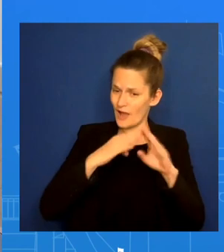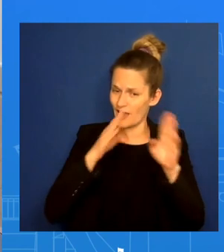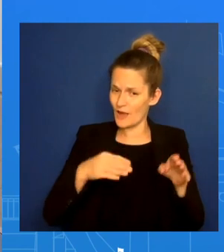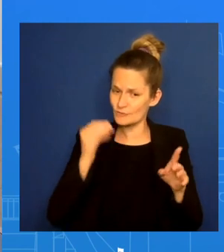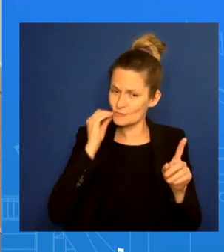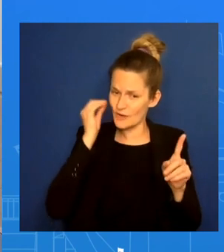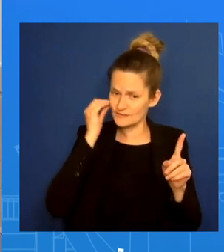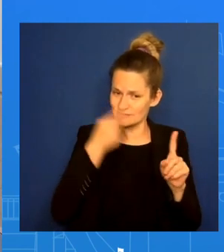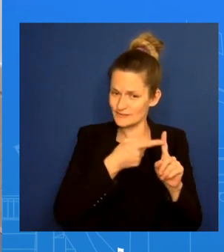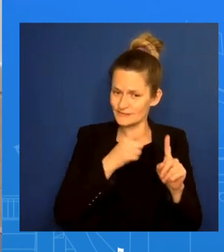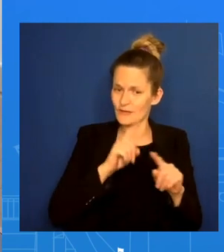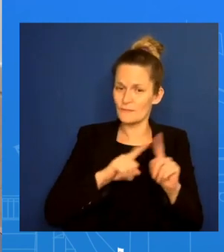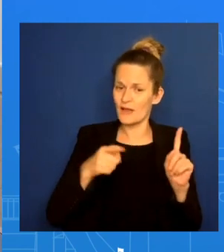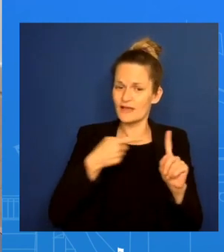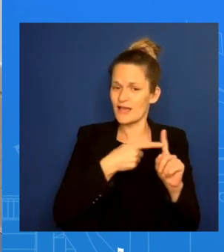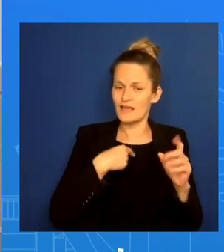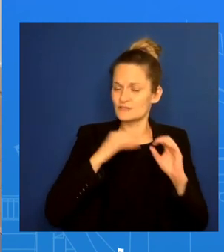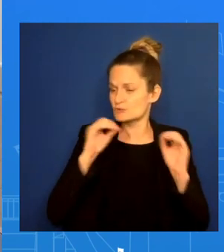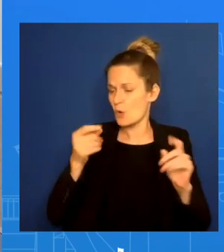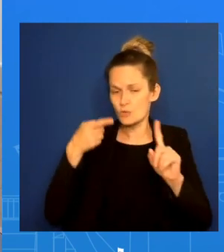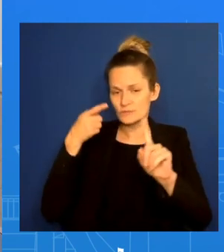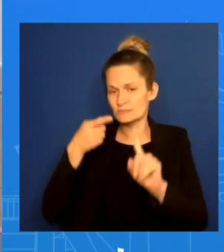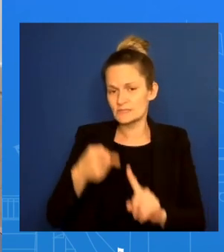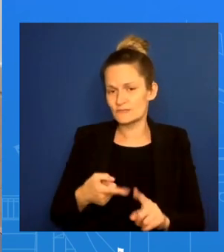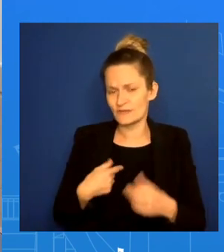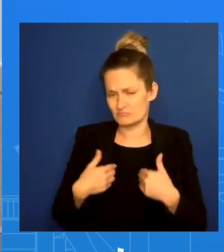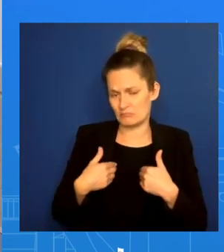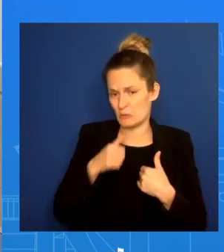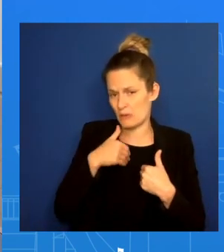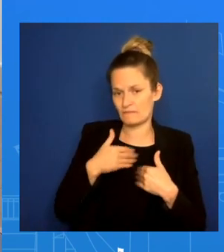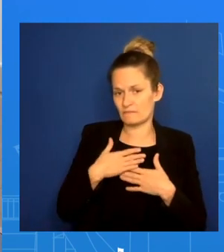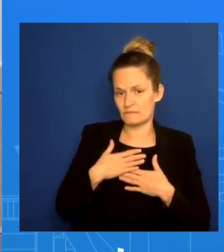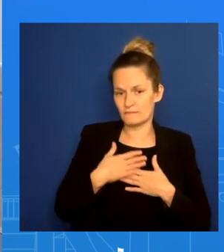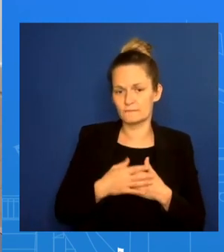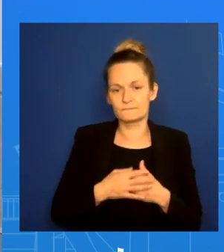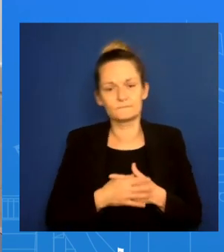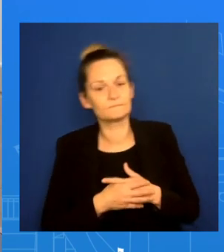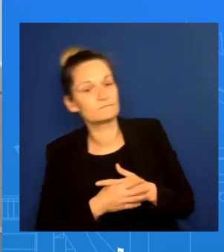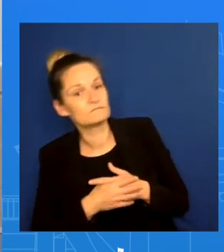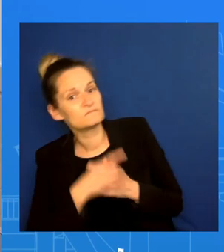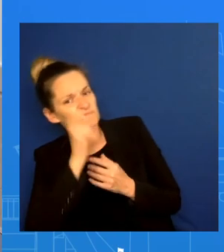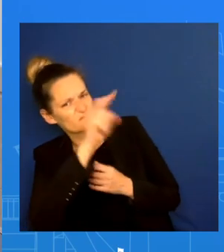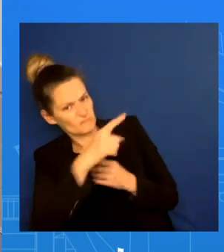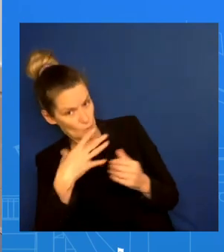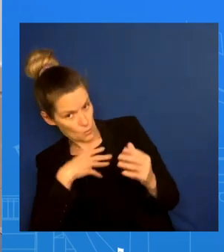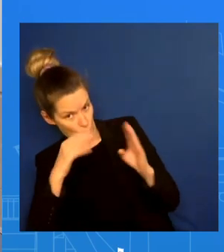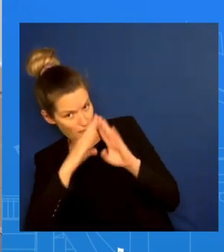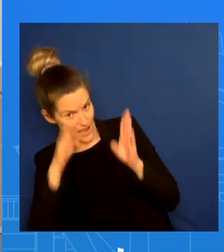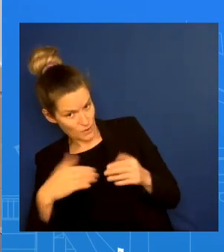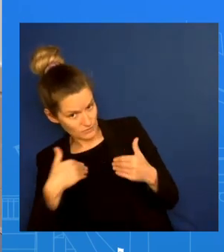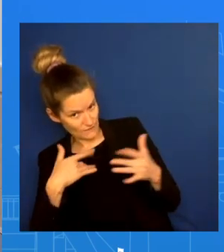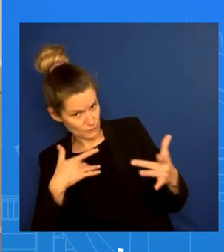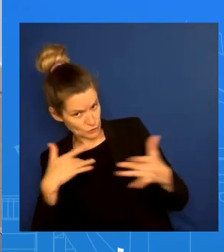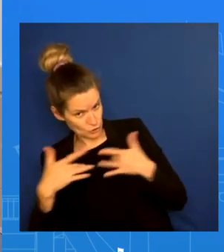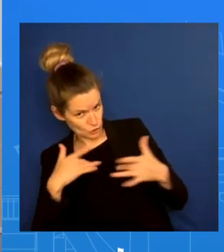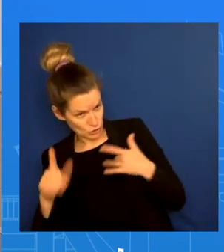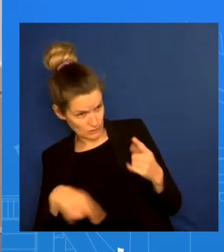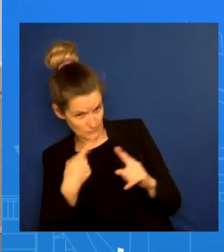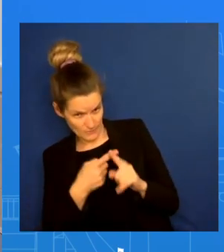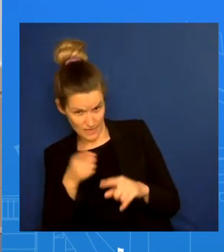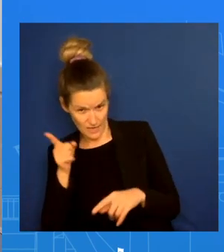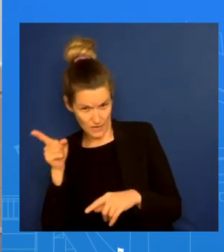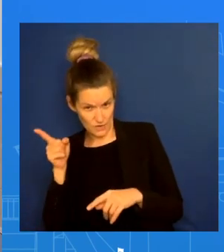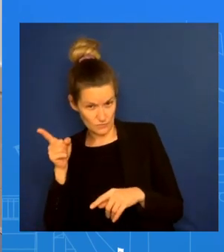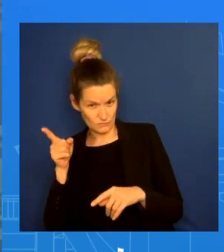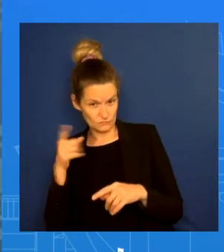call. Specificity to her, does the White House have any concerns about a prominent American officials going, given the sensitivities of the relationship between the U.S.